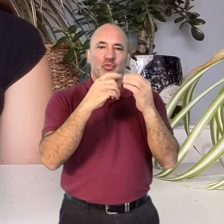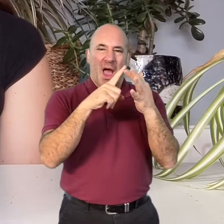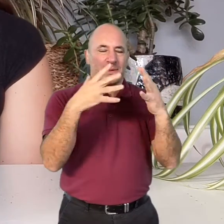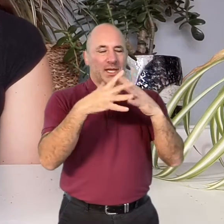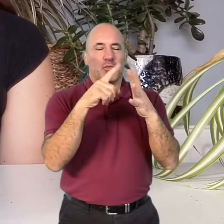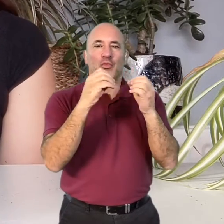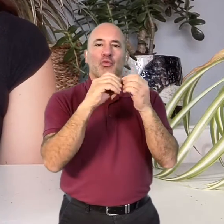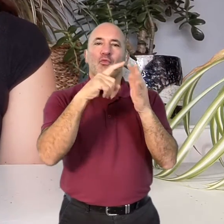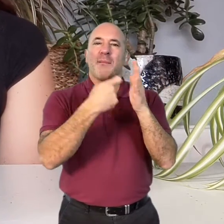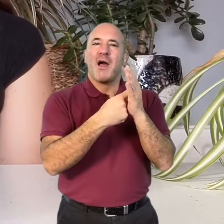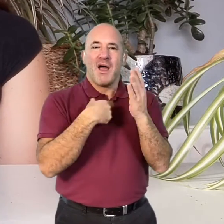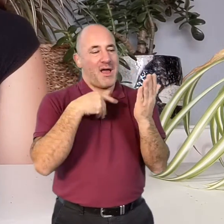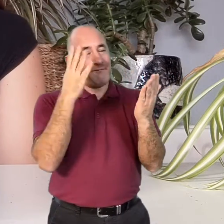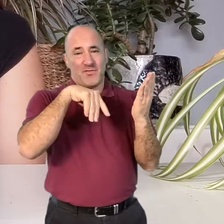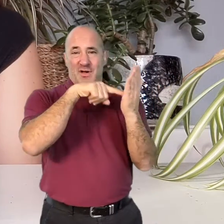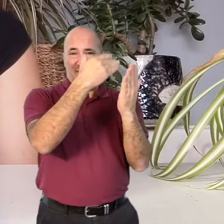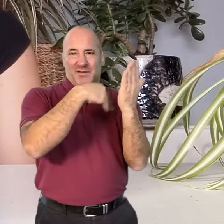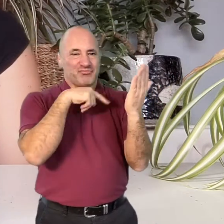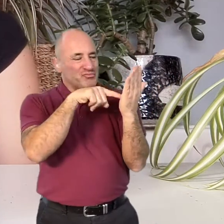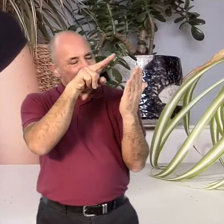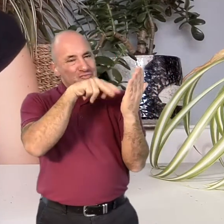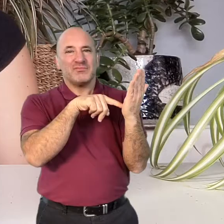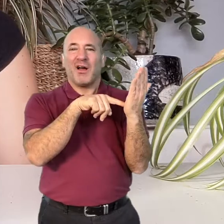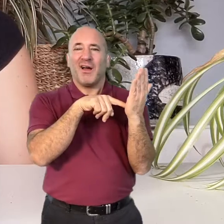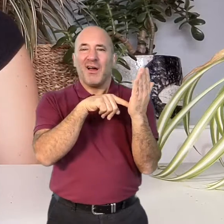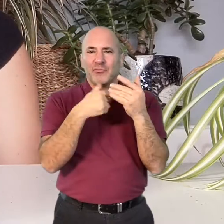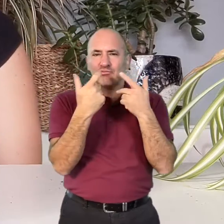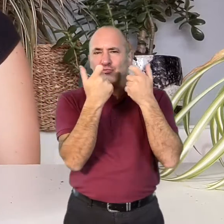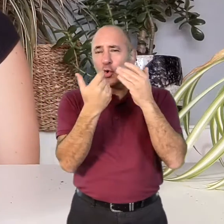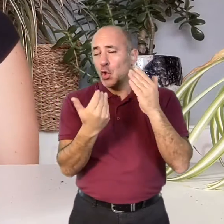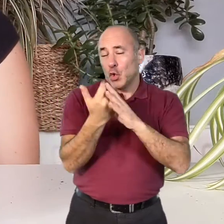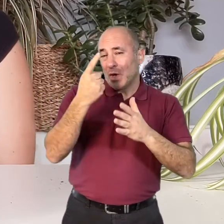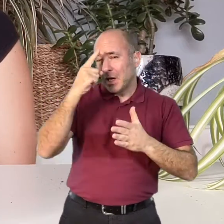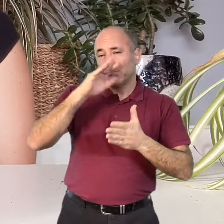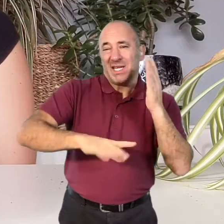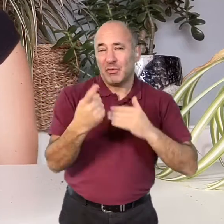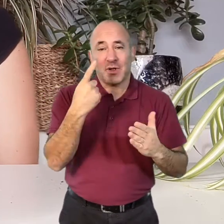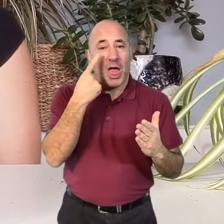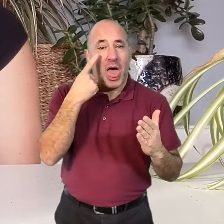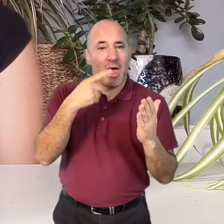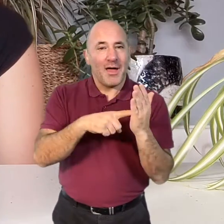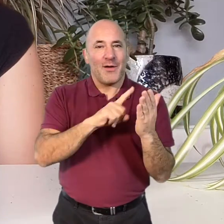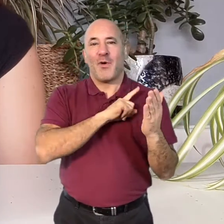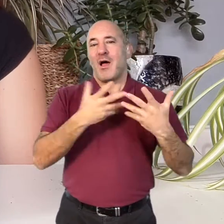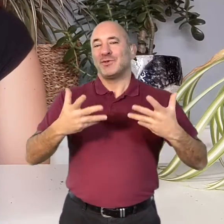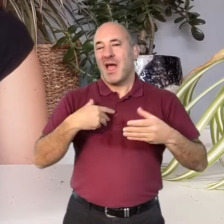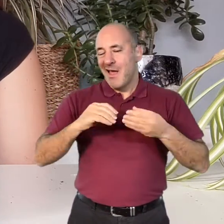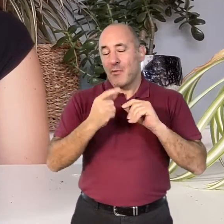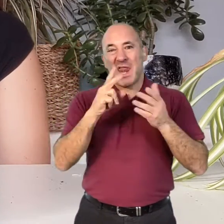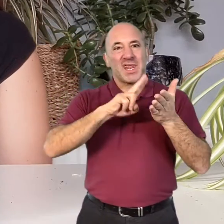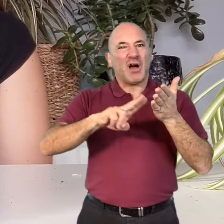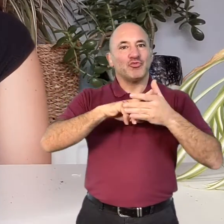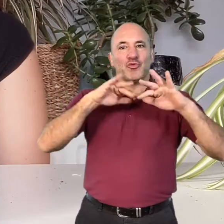Raba-Weber. From the manifesto, I'm going to explore the theme of seek new experiences, because today we are going